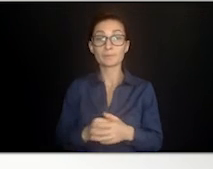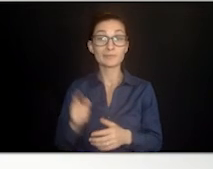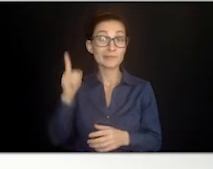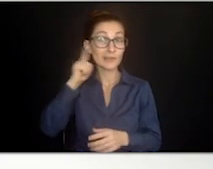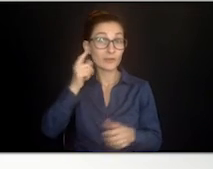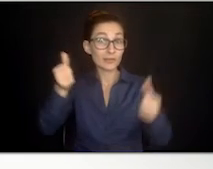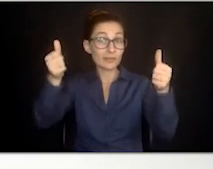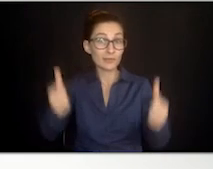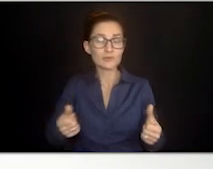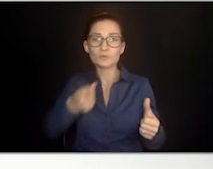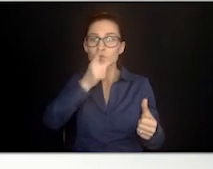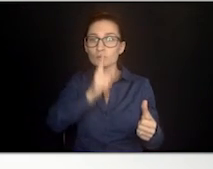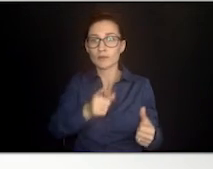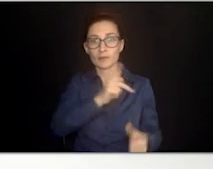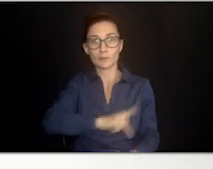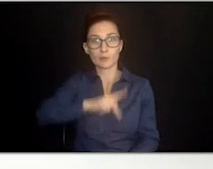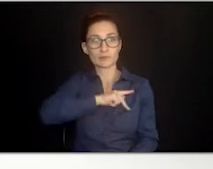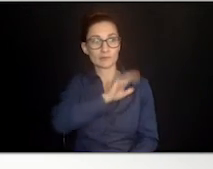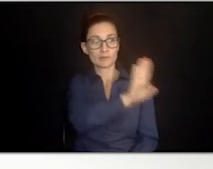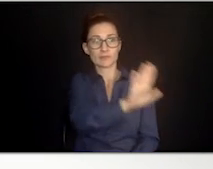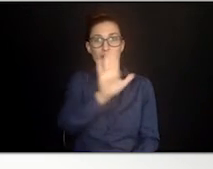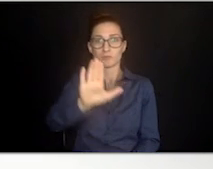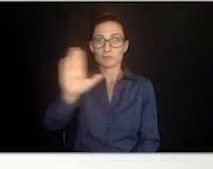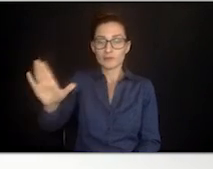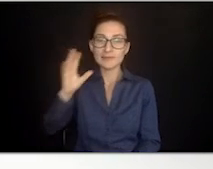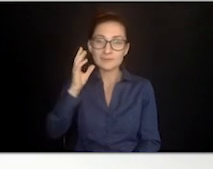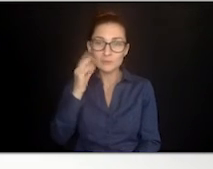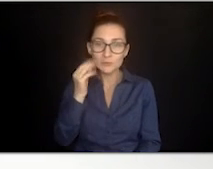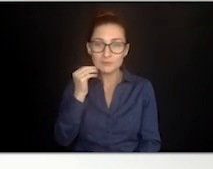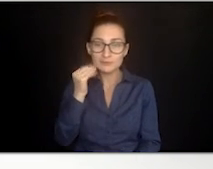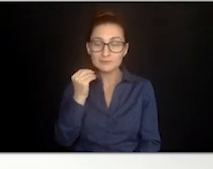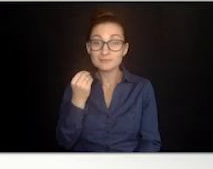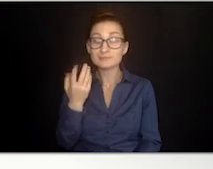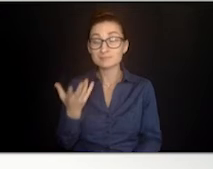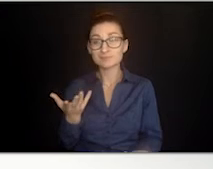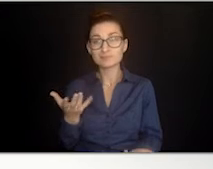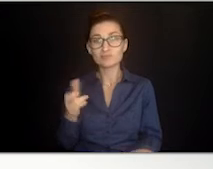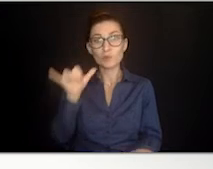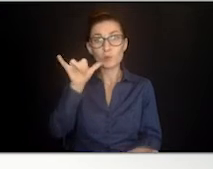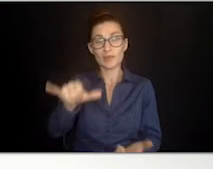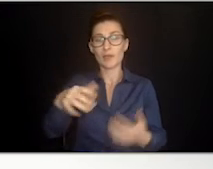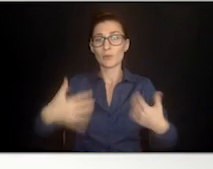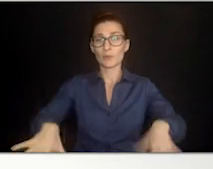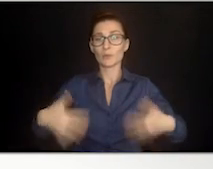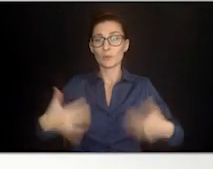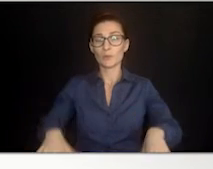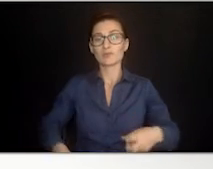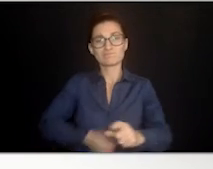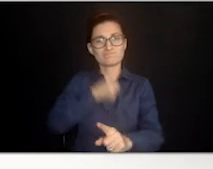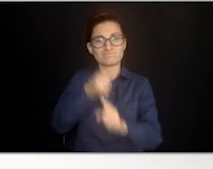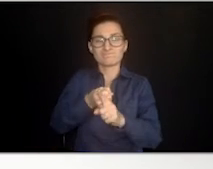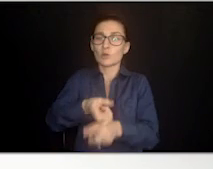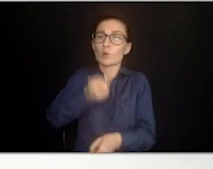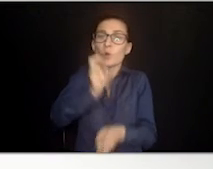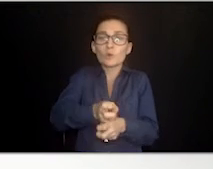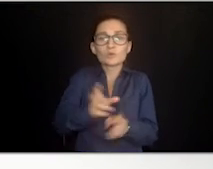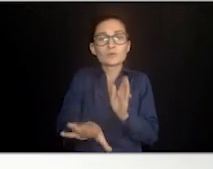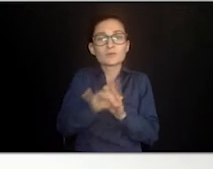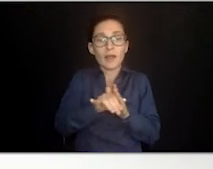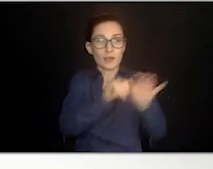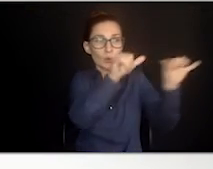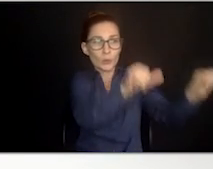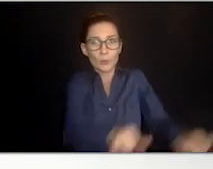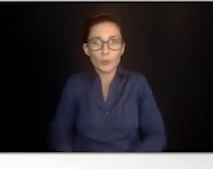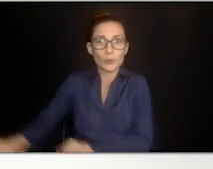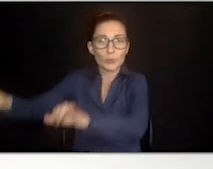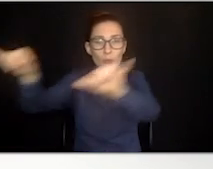as a very personalized and unique to the individual. Because of this, it's difficult to target consistencies of areas